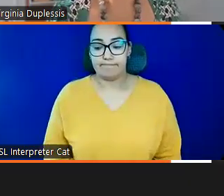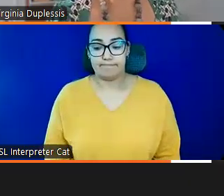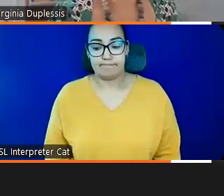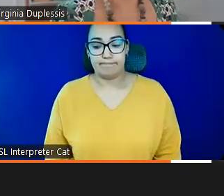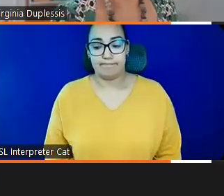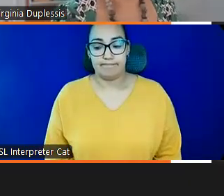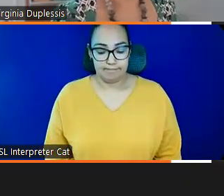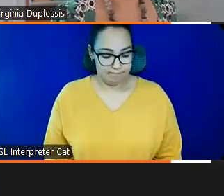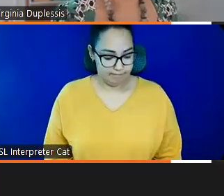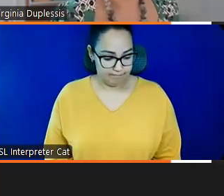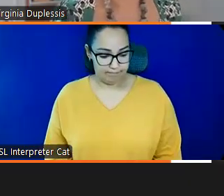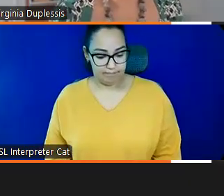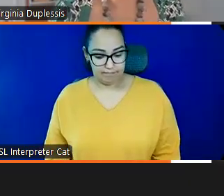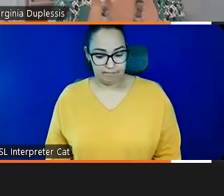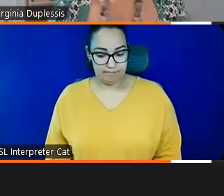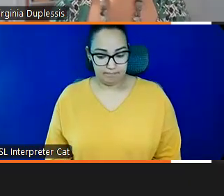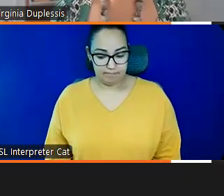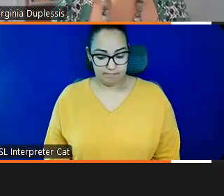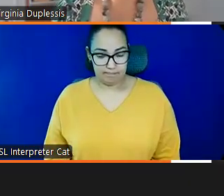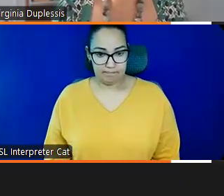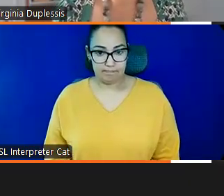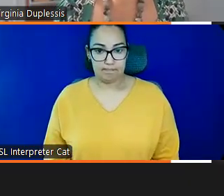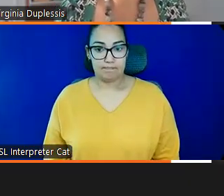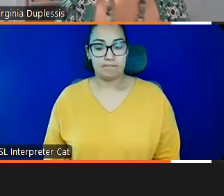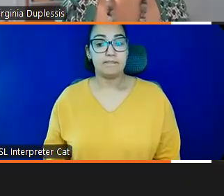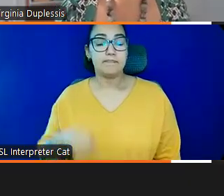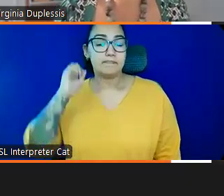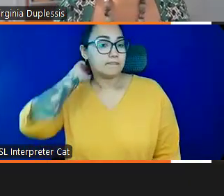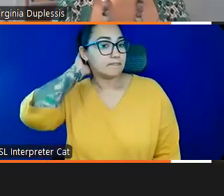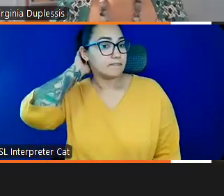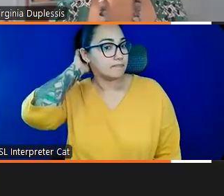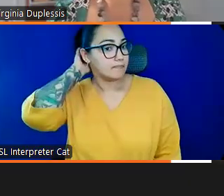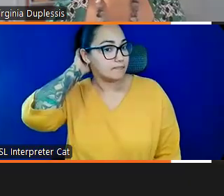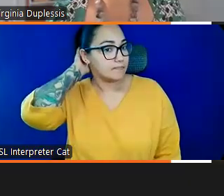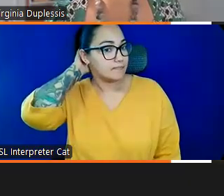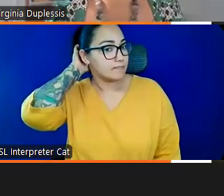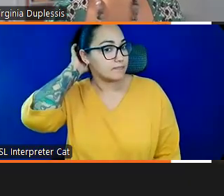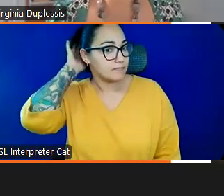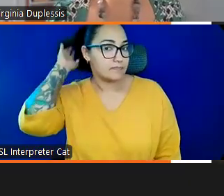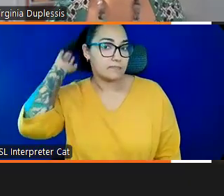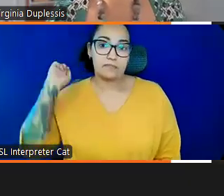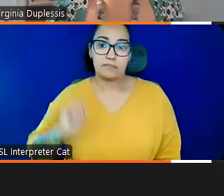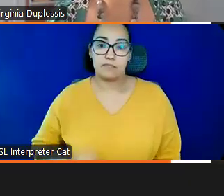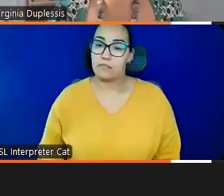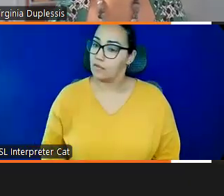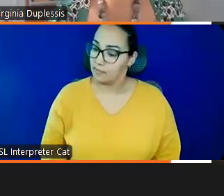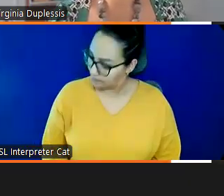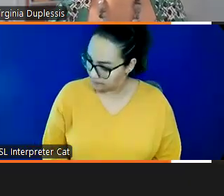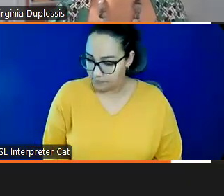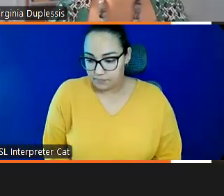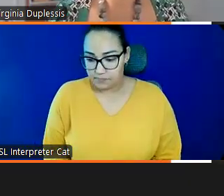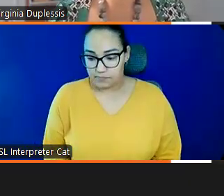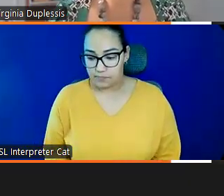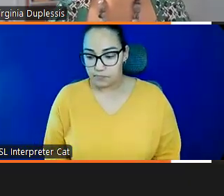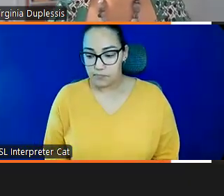al oprimir el botón de listo o done escrito en letras azules para que pueda activar su selección. Si no